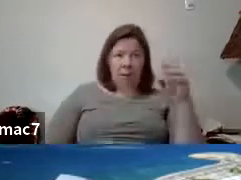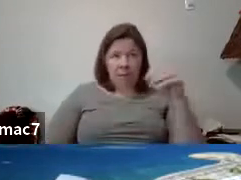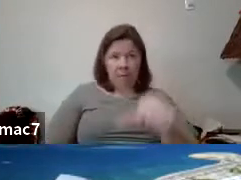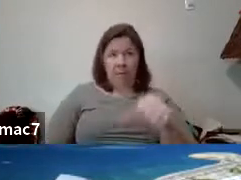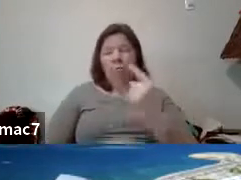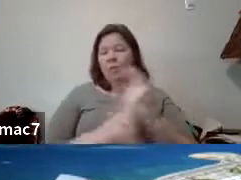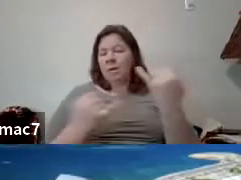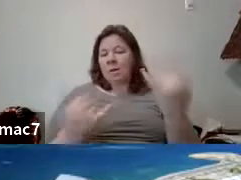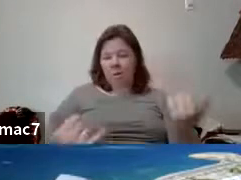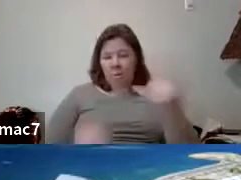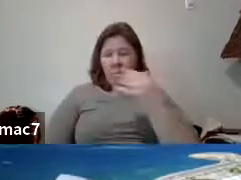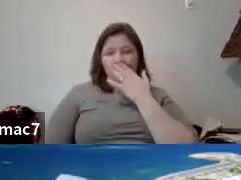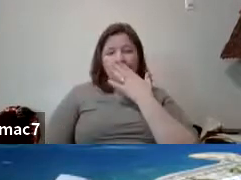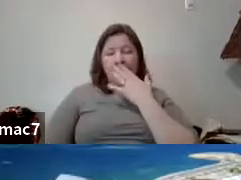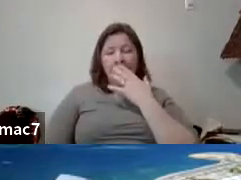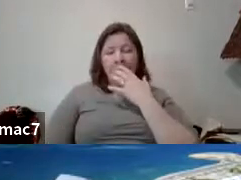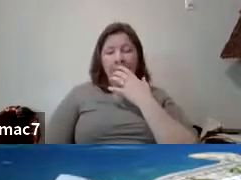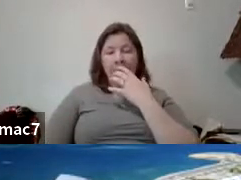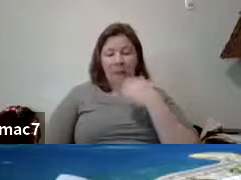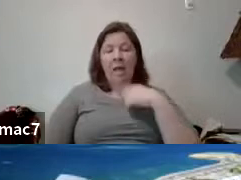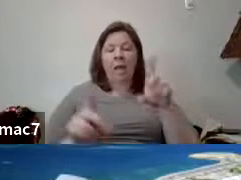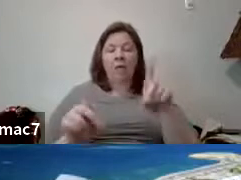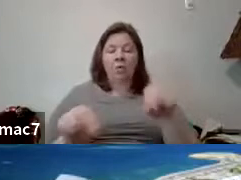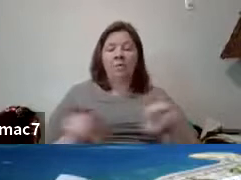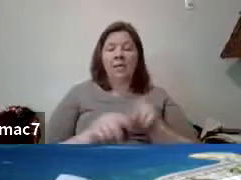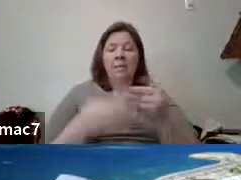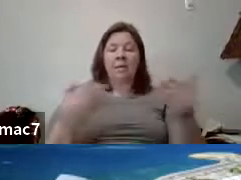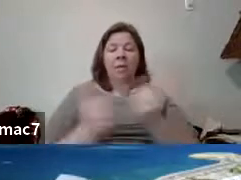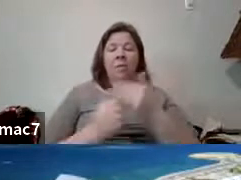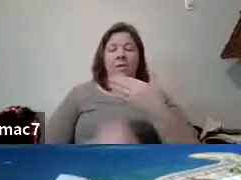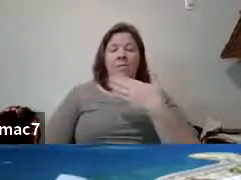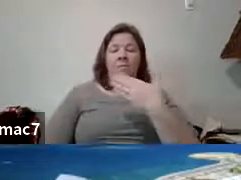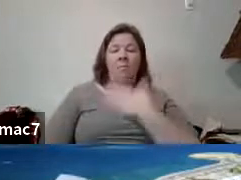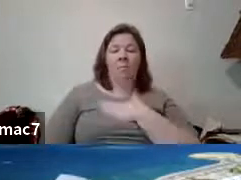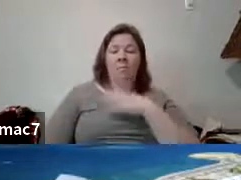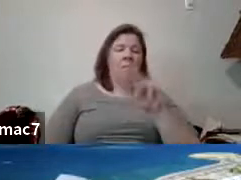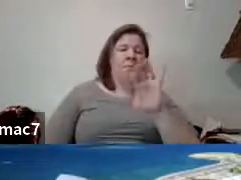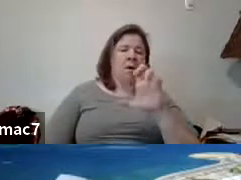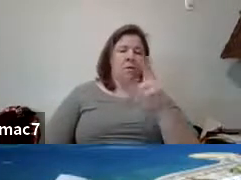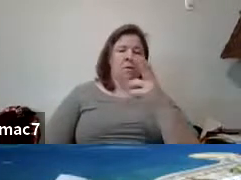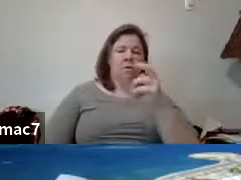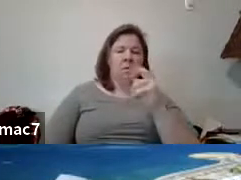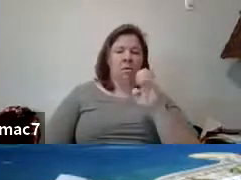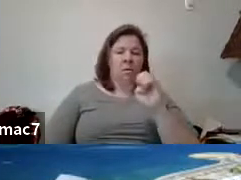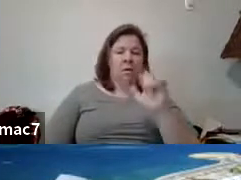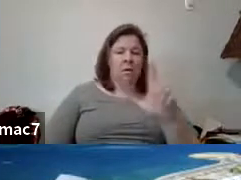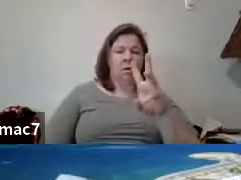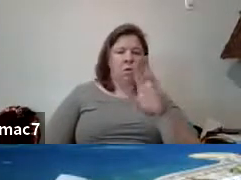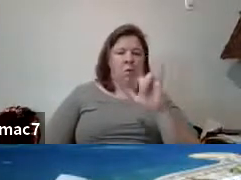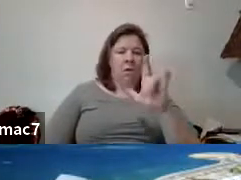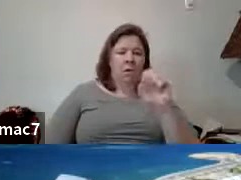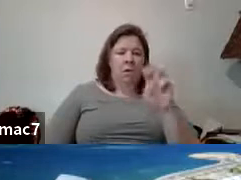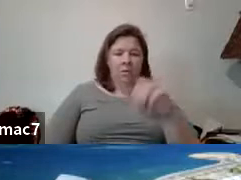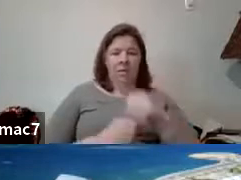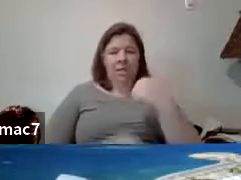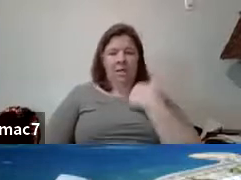immediately. Yeah, I did a similar thing with Michael Williams in Canada. Yes. I think